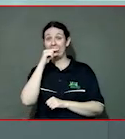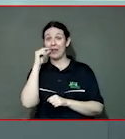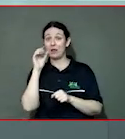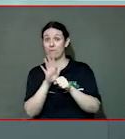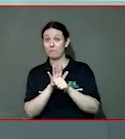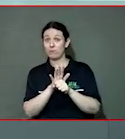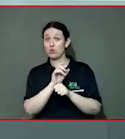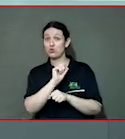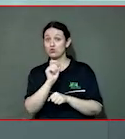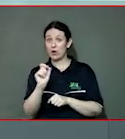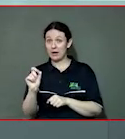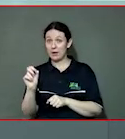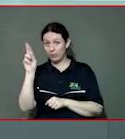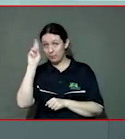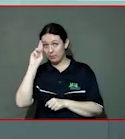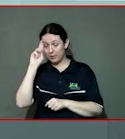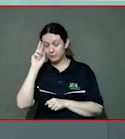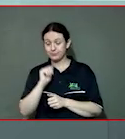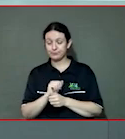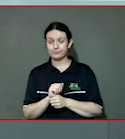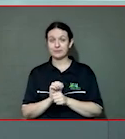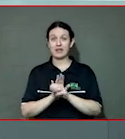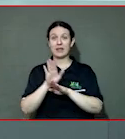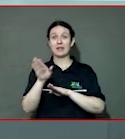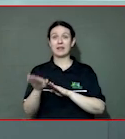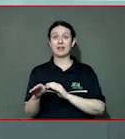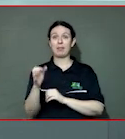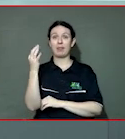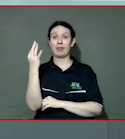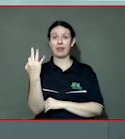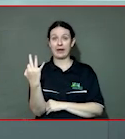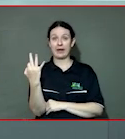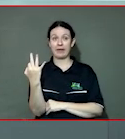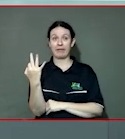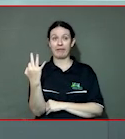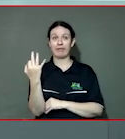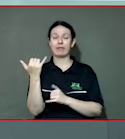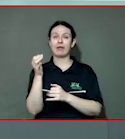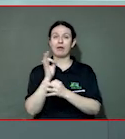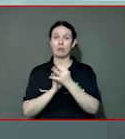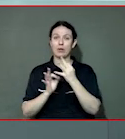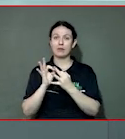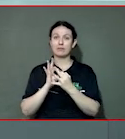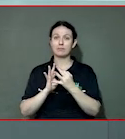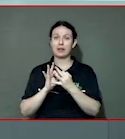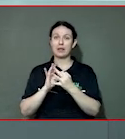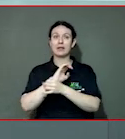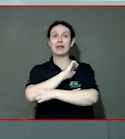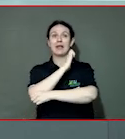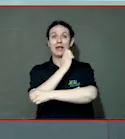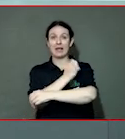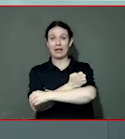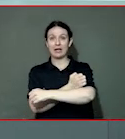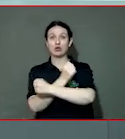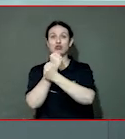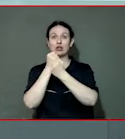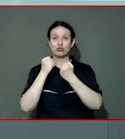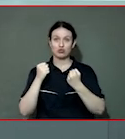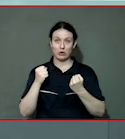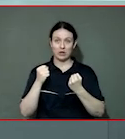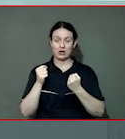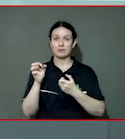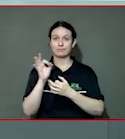abbreviations. And then the last one, you're going to write me about the energy and strength.